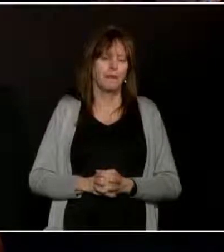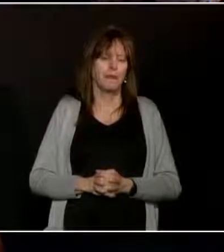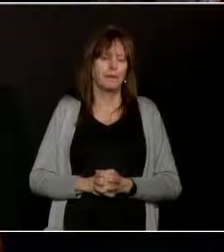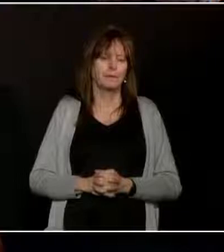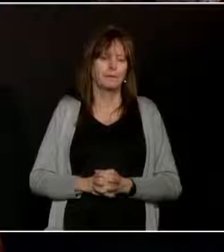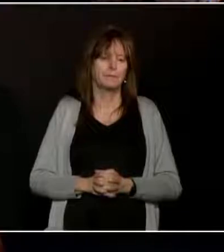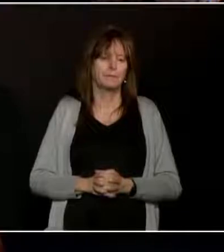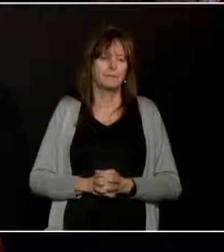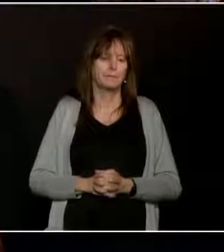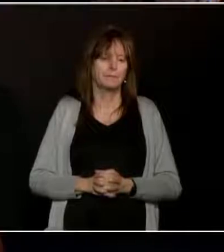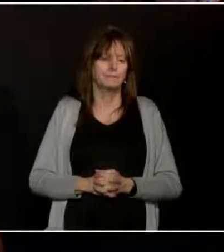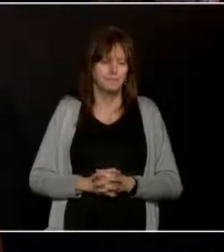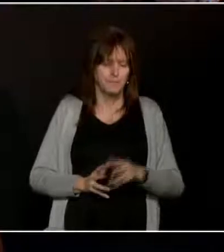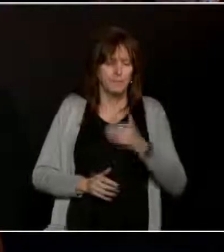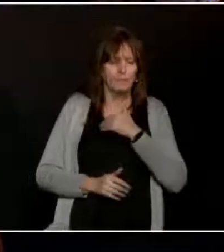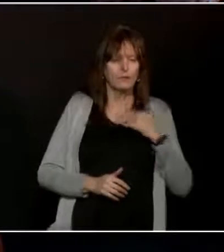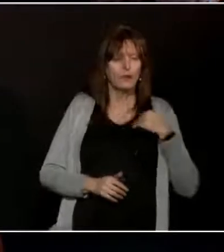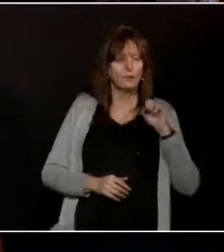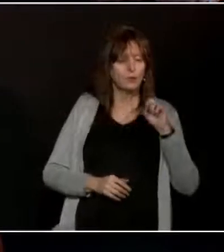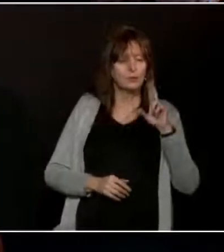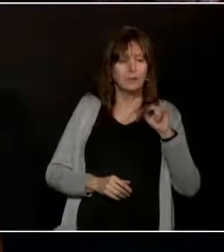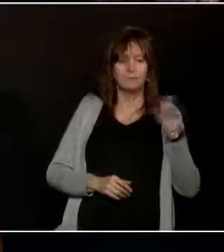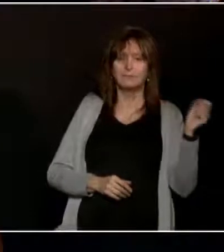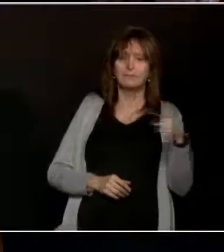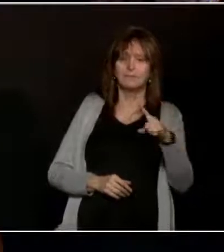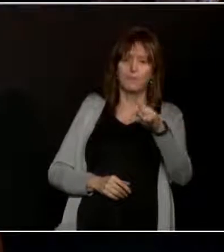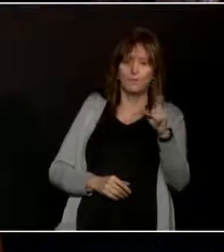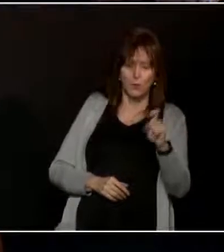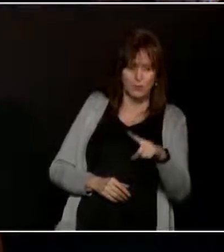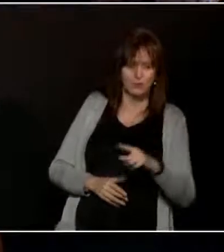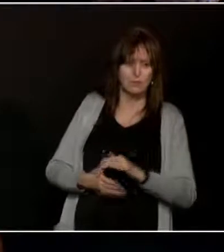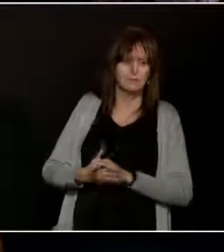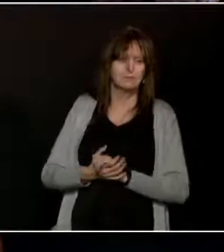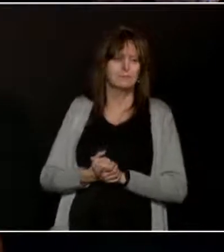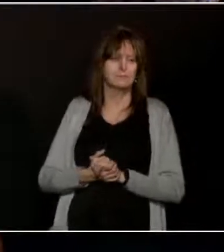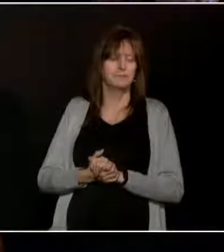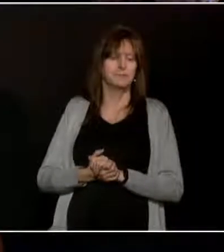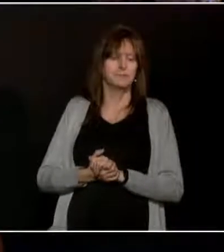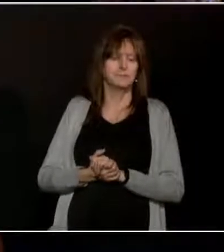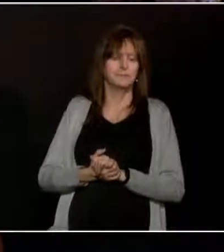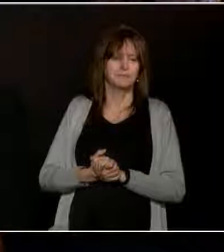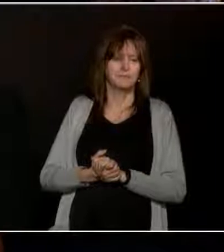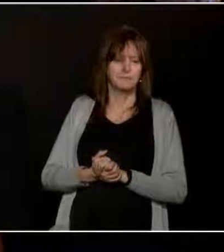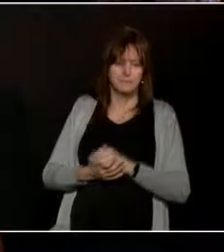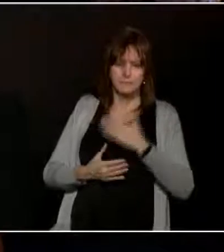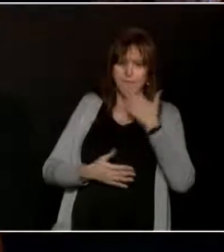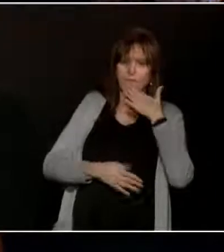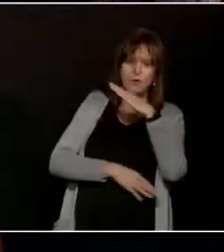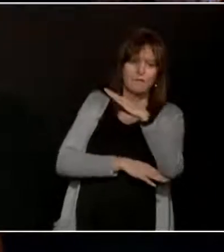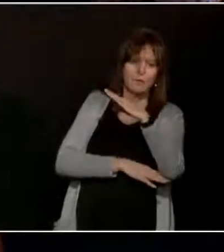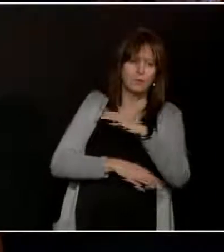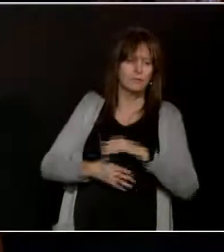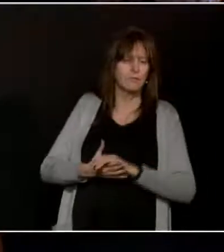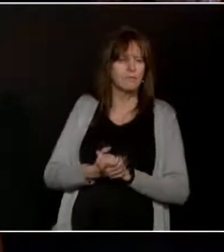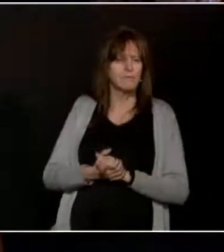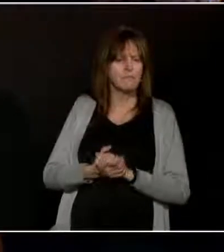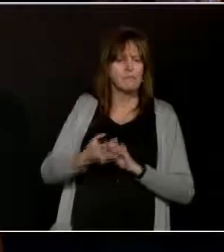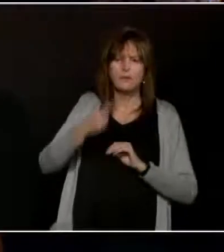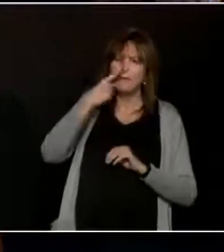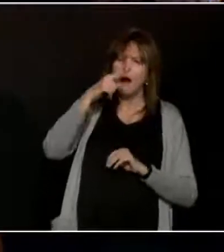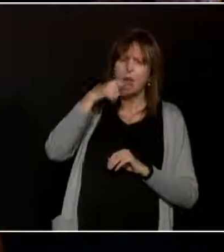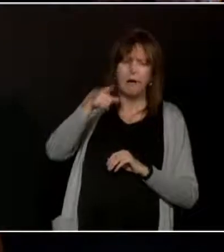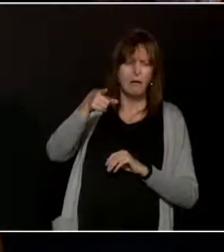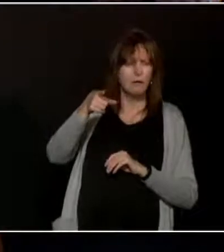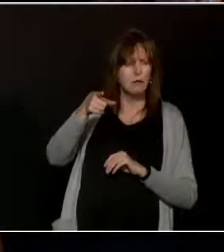Sun. Please go ahead. Thank you. Good afternoon, doctors. I wanted to ask if you can shed any light on